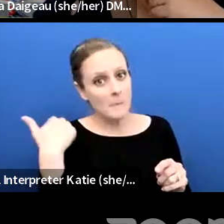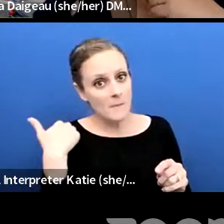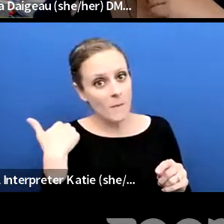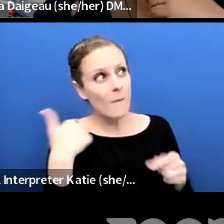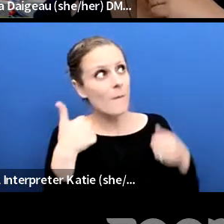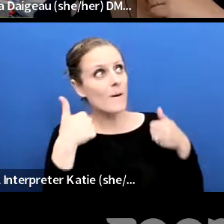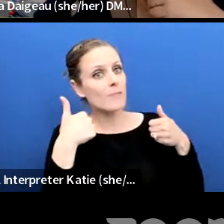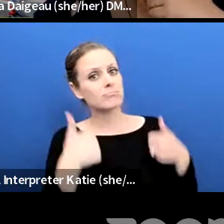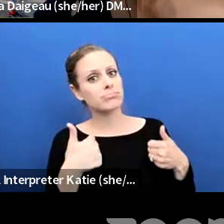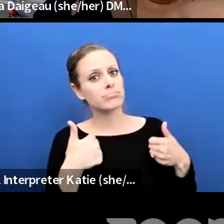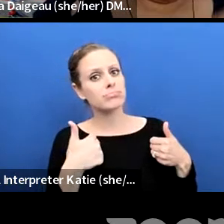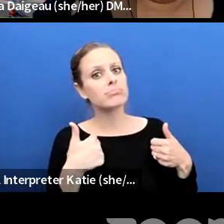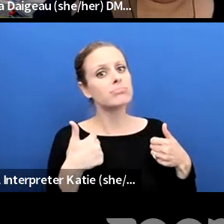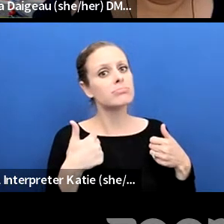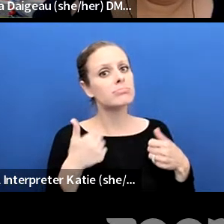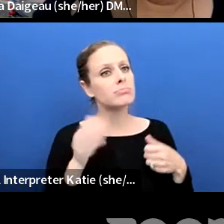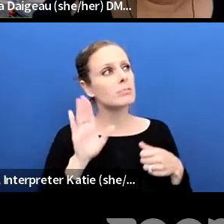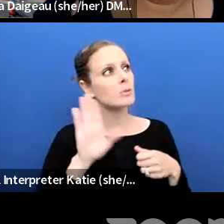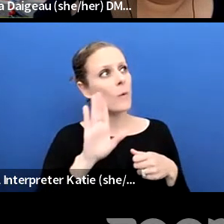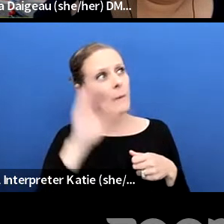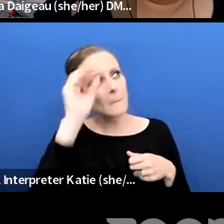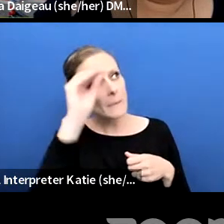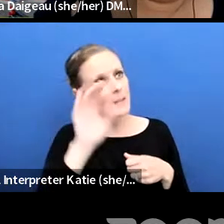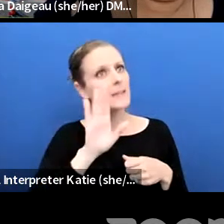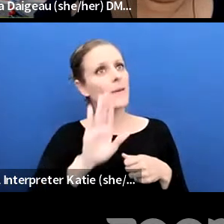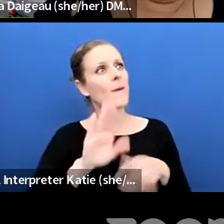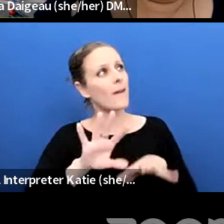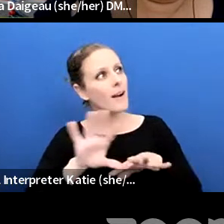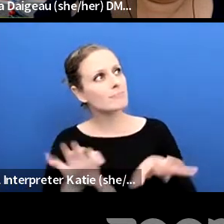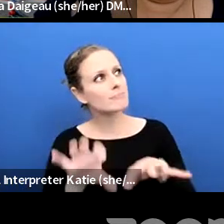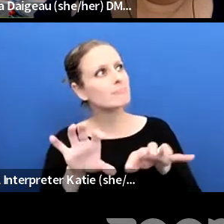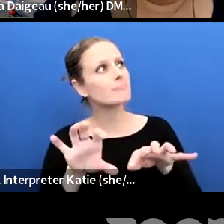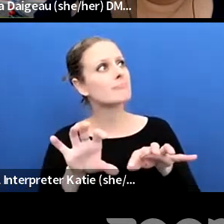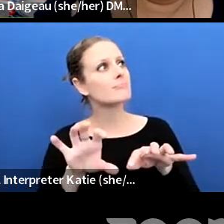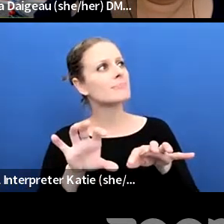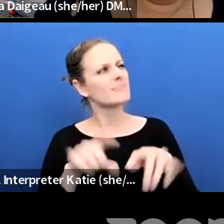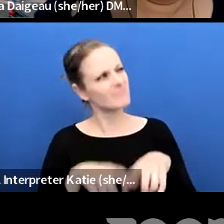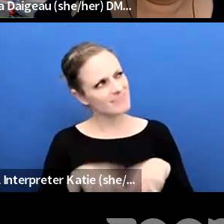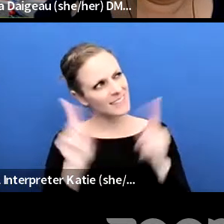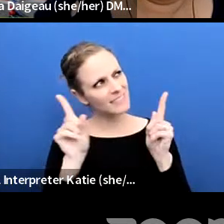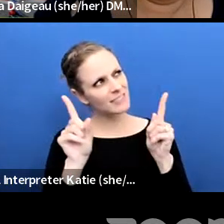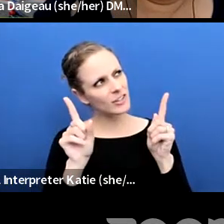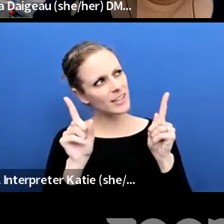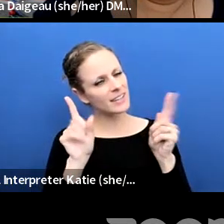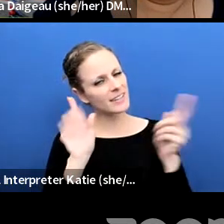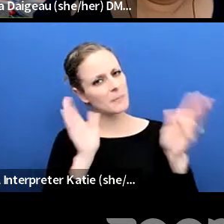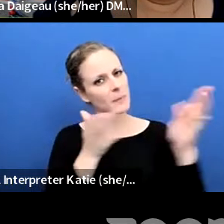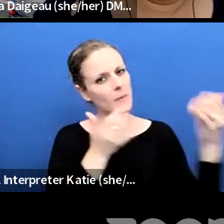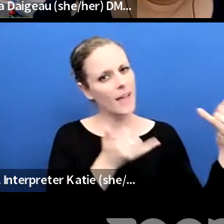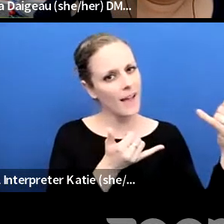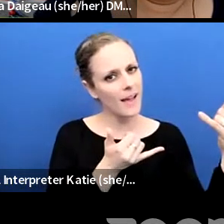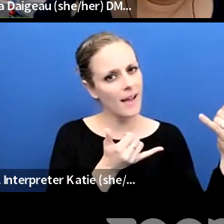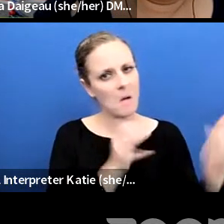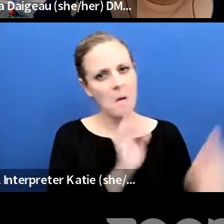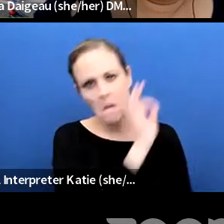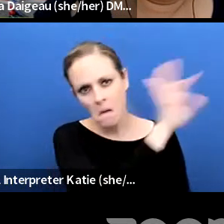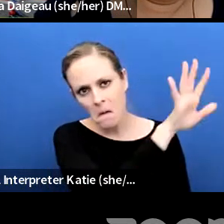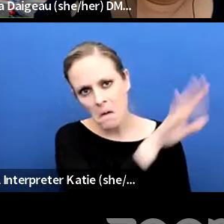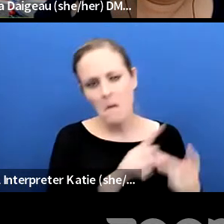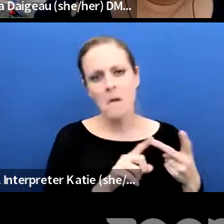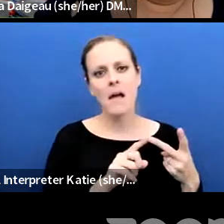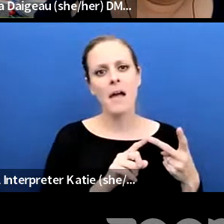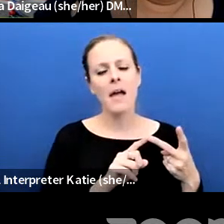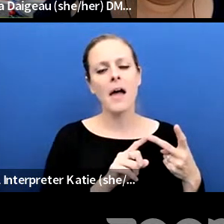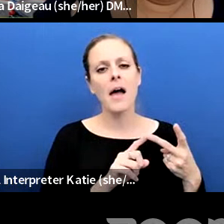worked differently in the past, and also shining a light on why